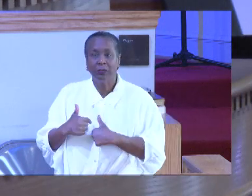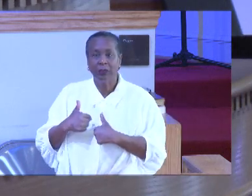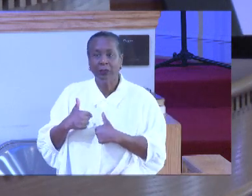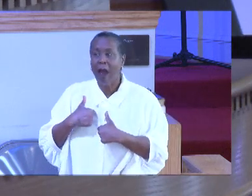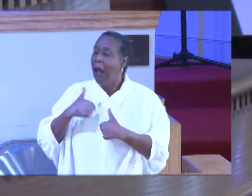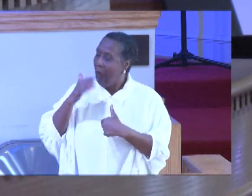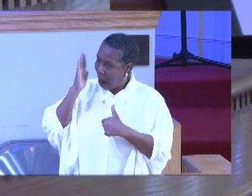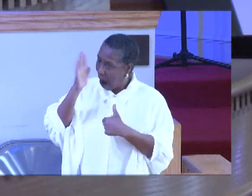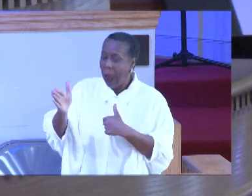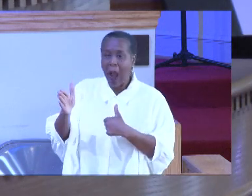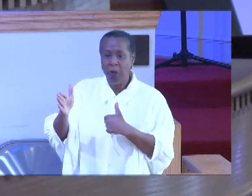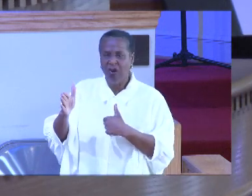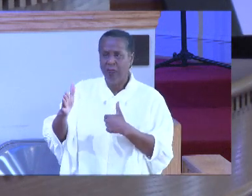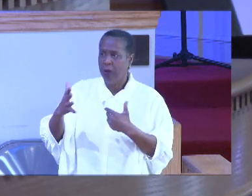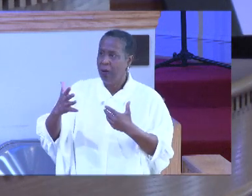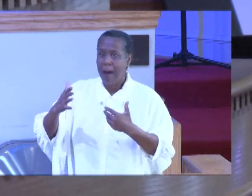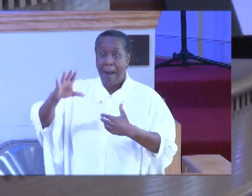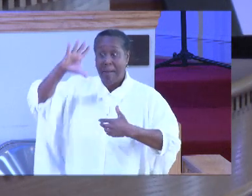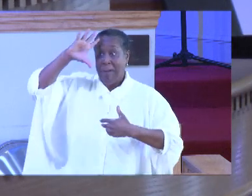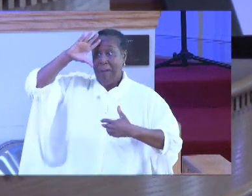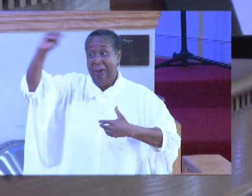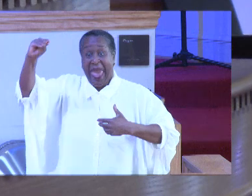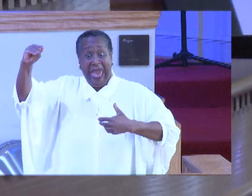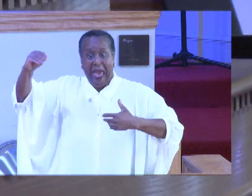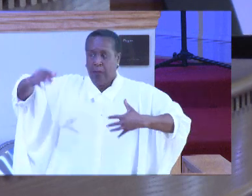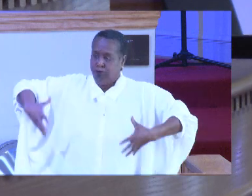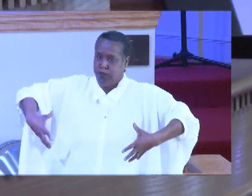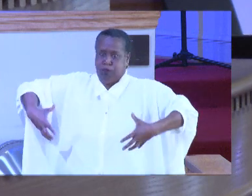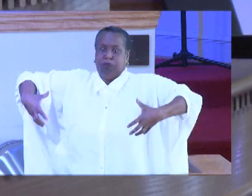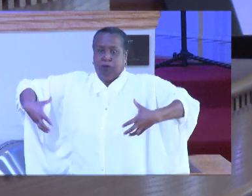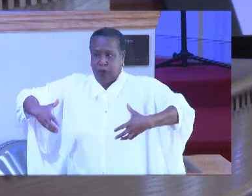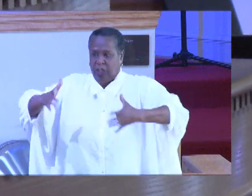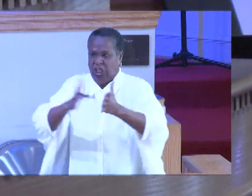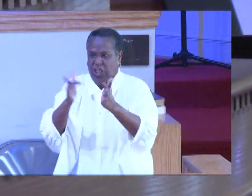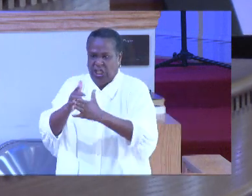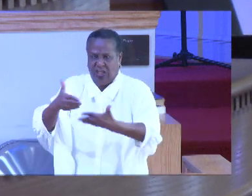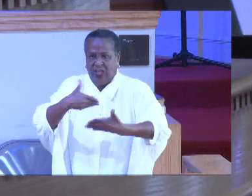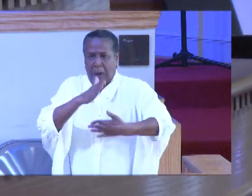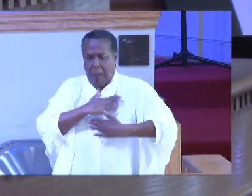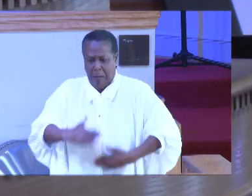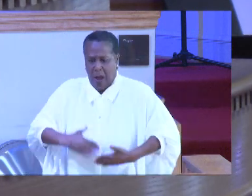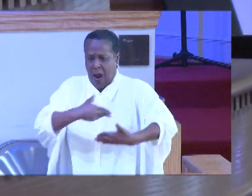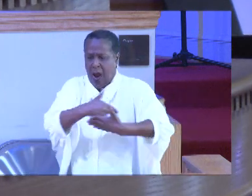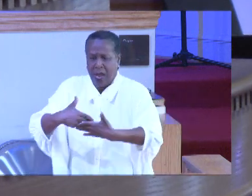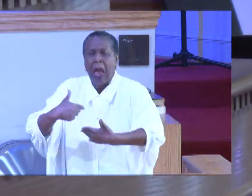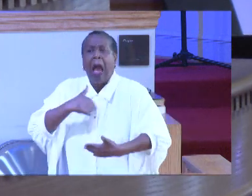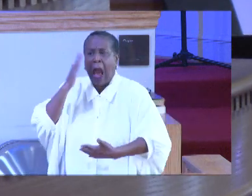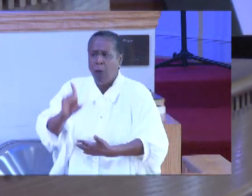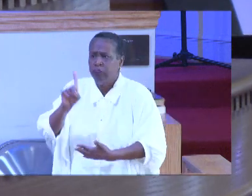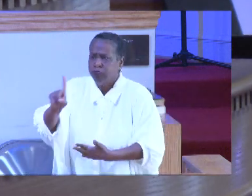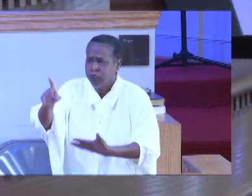I'll lift a grown man with the little mite that I have and I'll take him away.